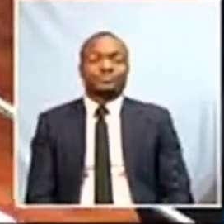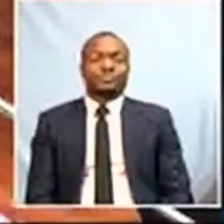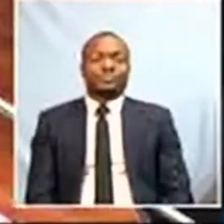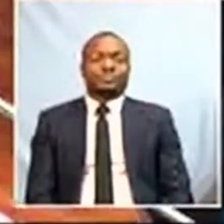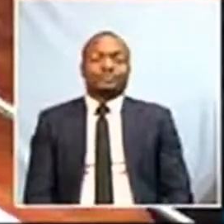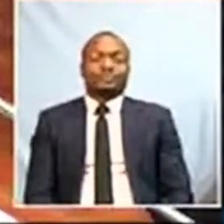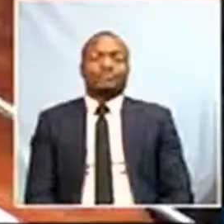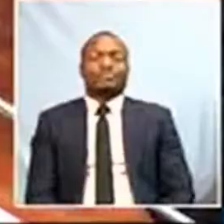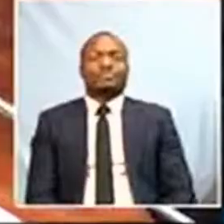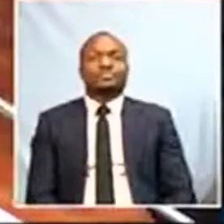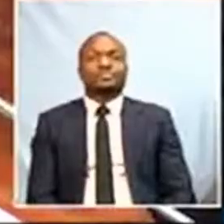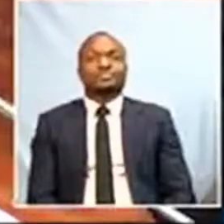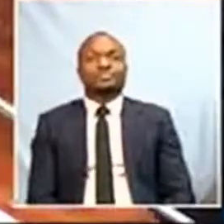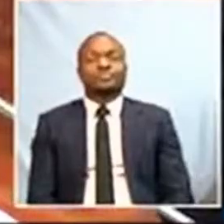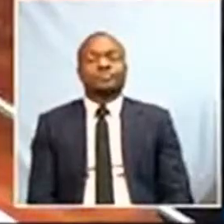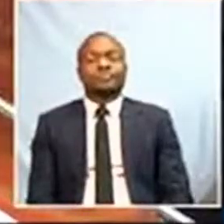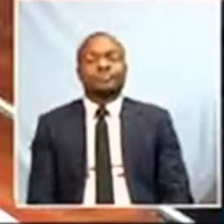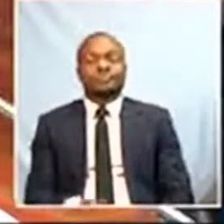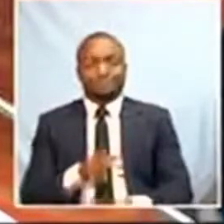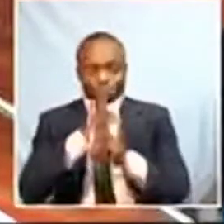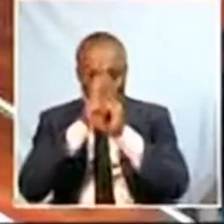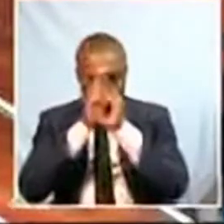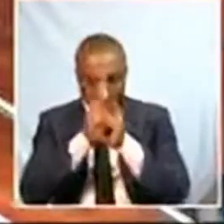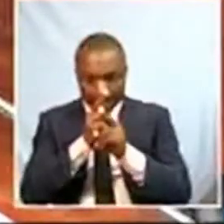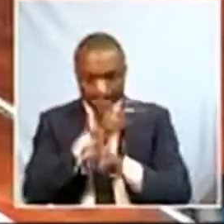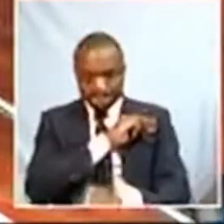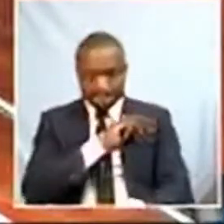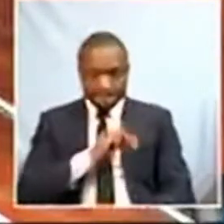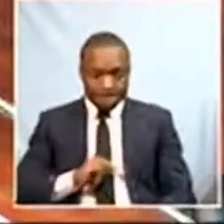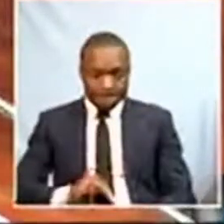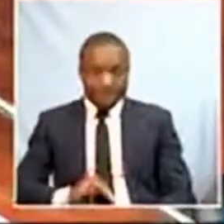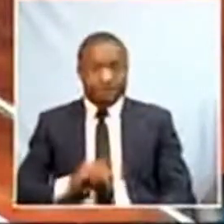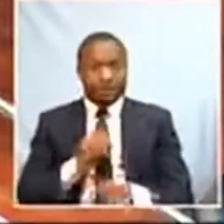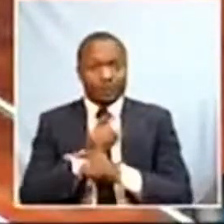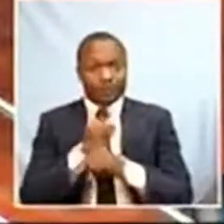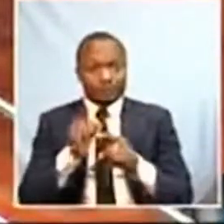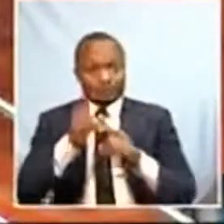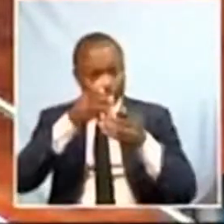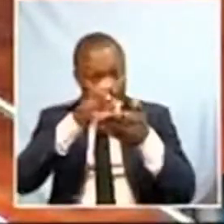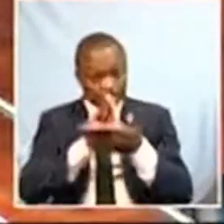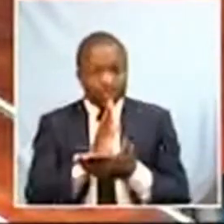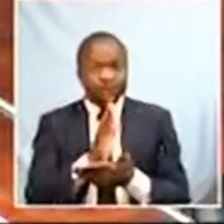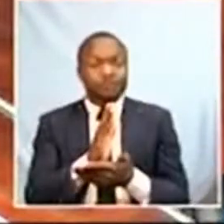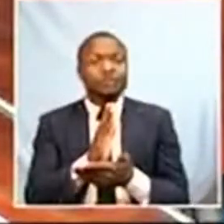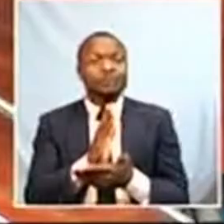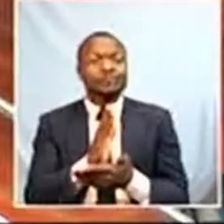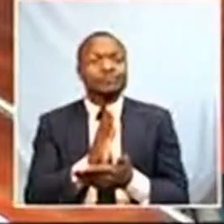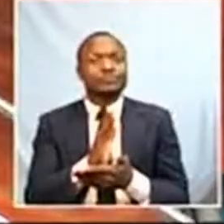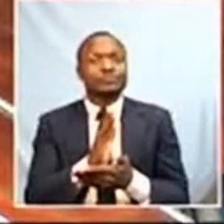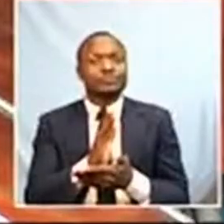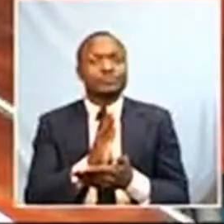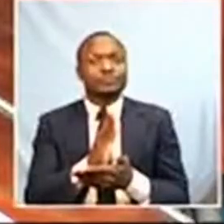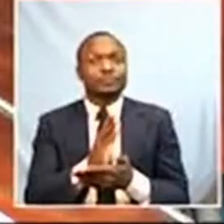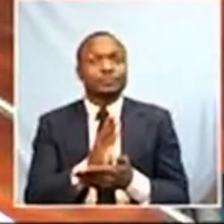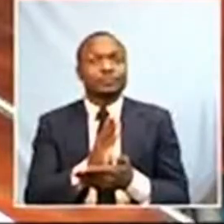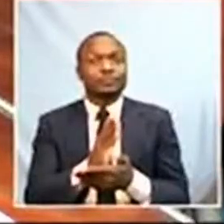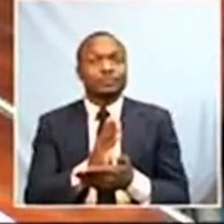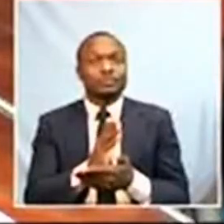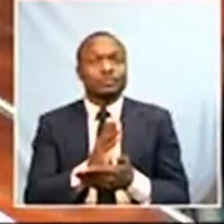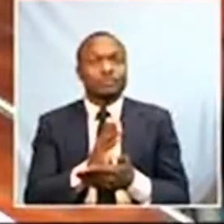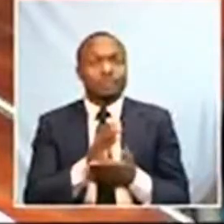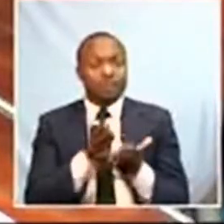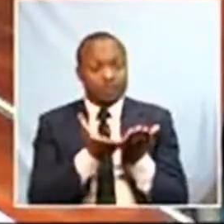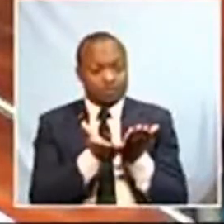Page 10. Yes. Honorable members. It is just a correction, Chair. Page 10. On